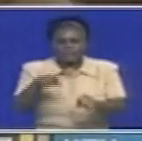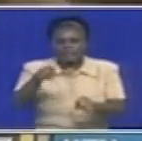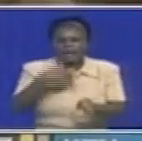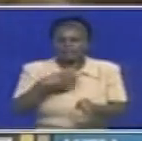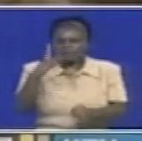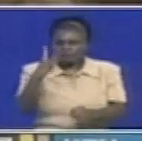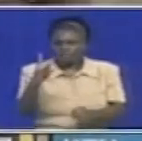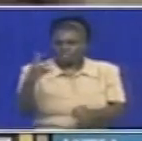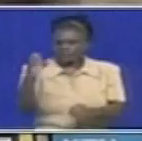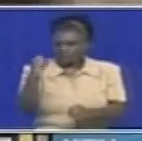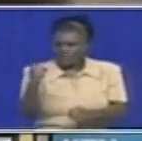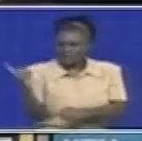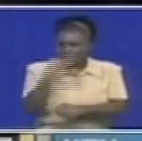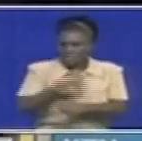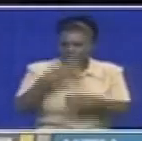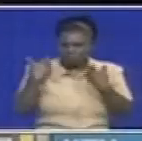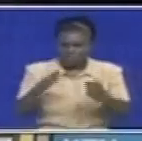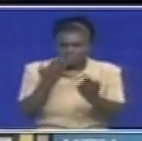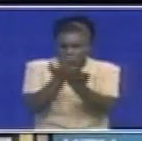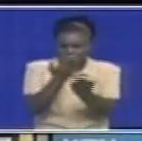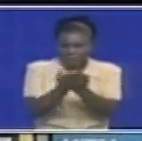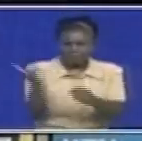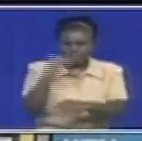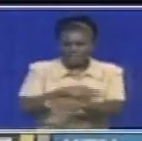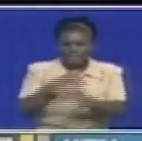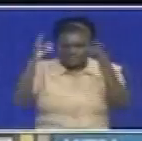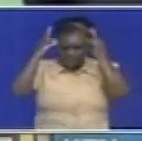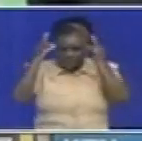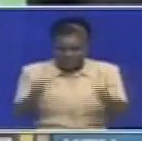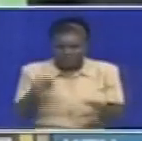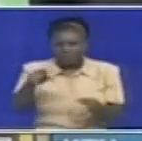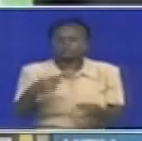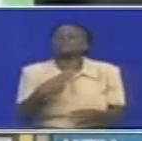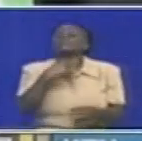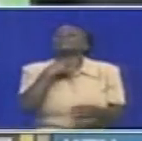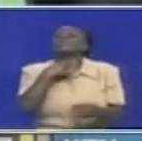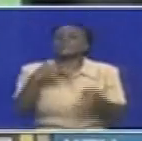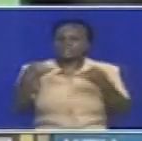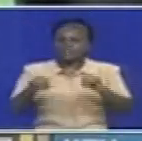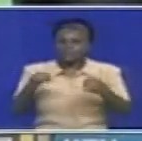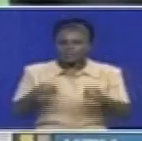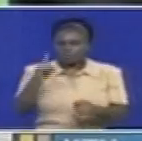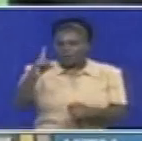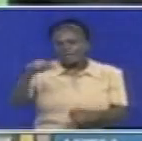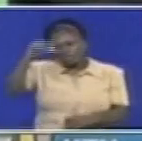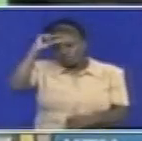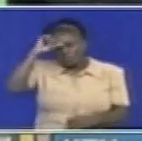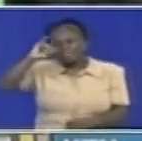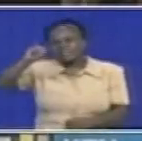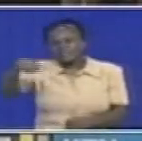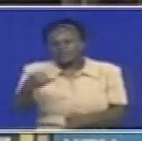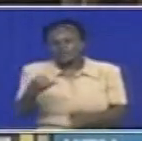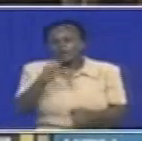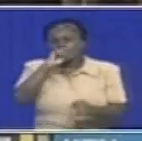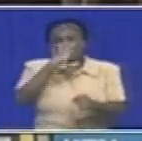45 days to complete the tendering process. The ruling further stalls the implementation of one of the Jubilee government's key election